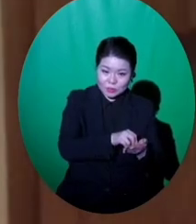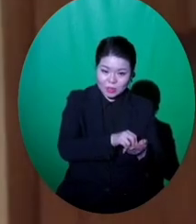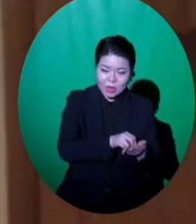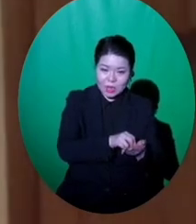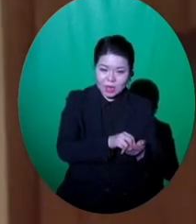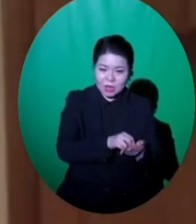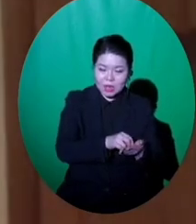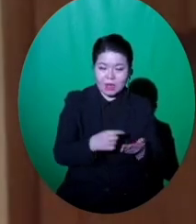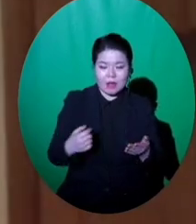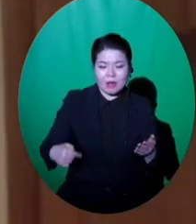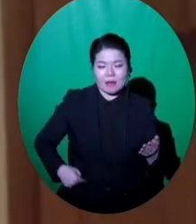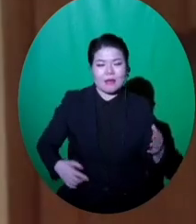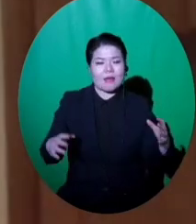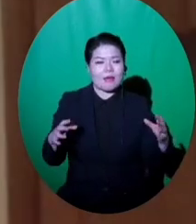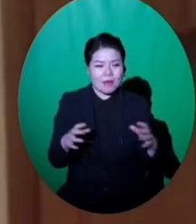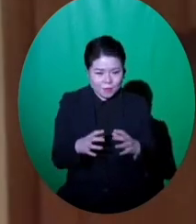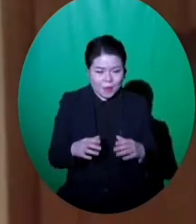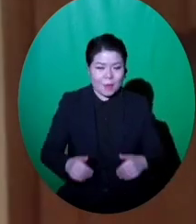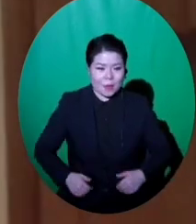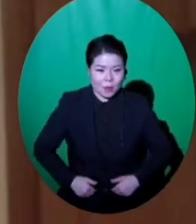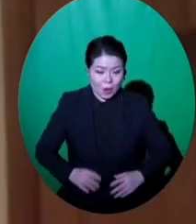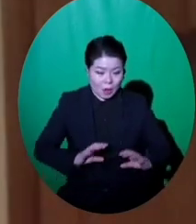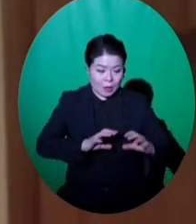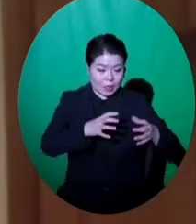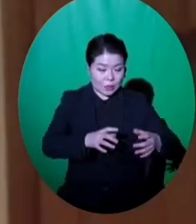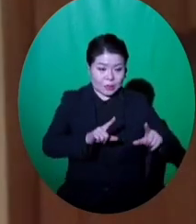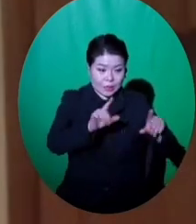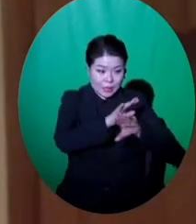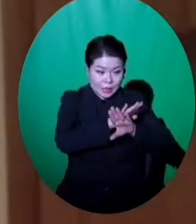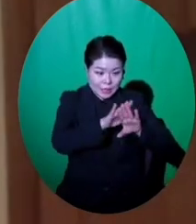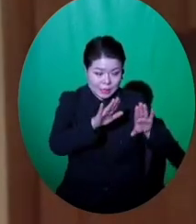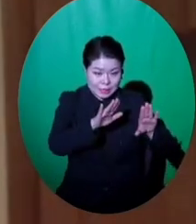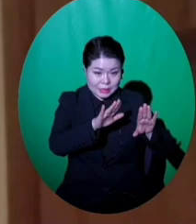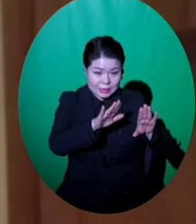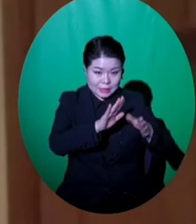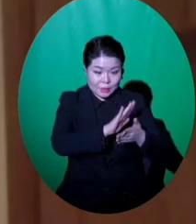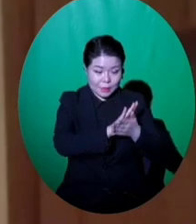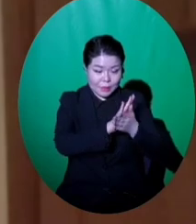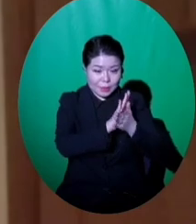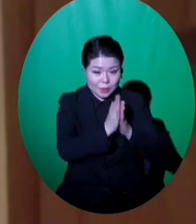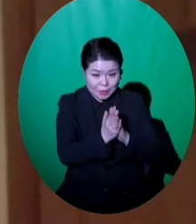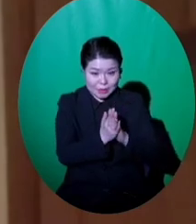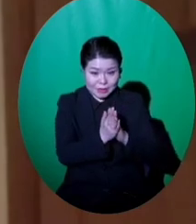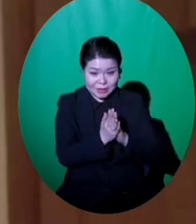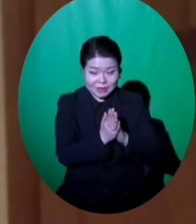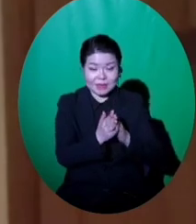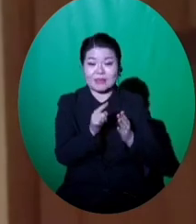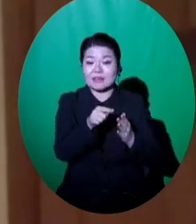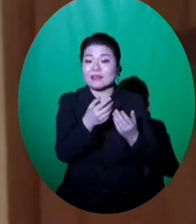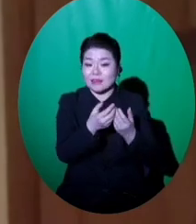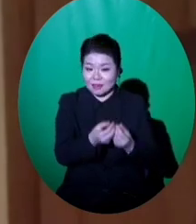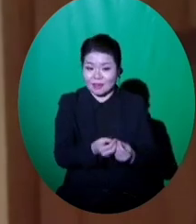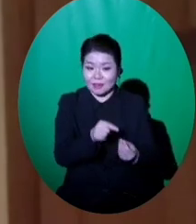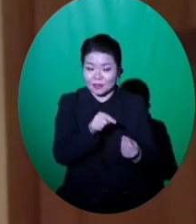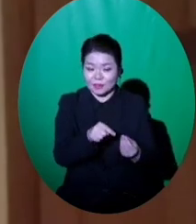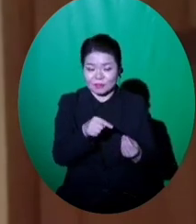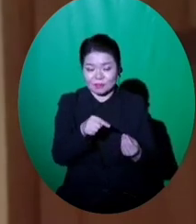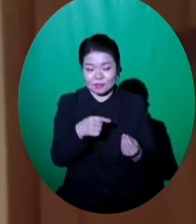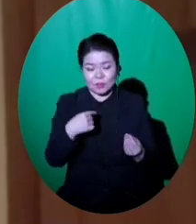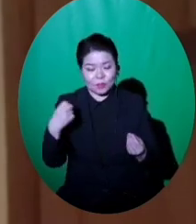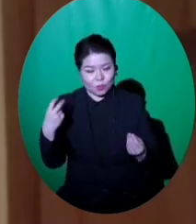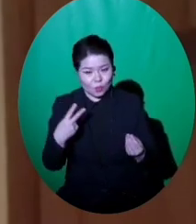Global climate change is a very good example. Mm-hmm. In my view, adjusting to below replacement fertility is